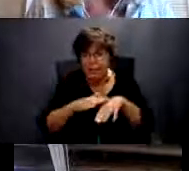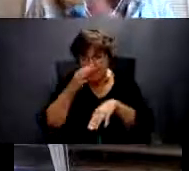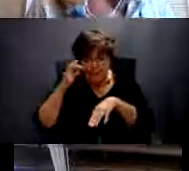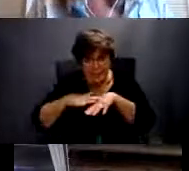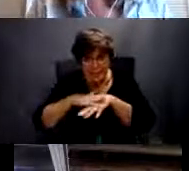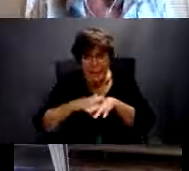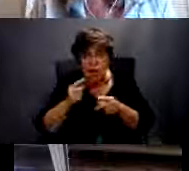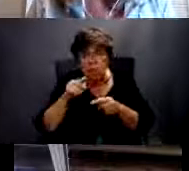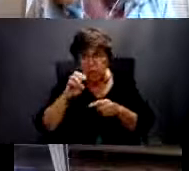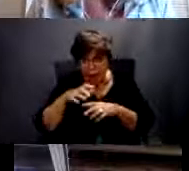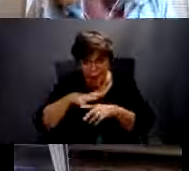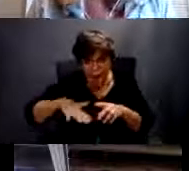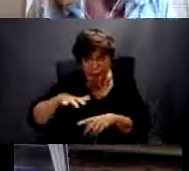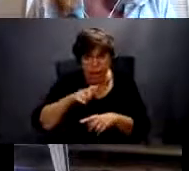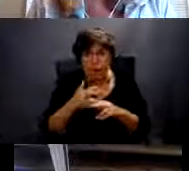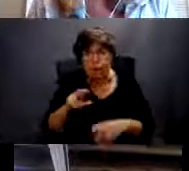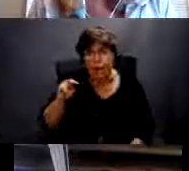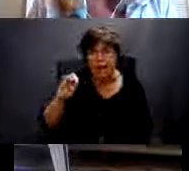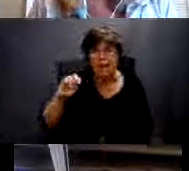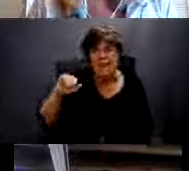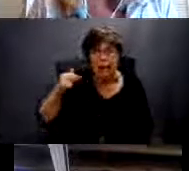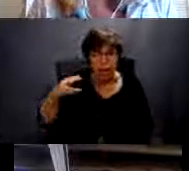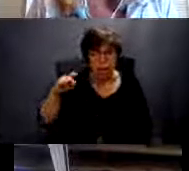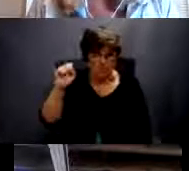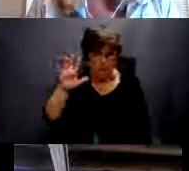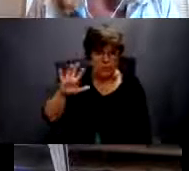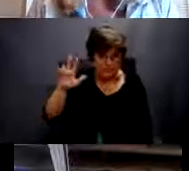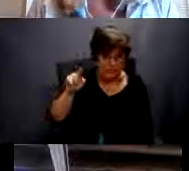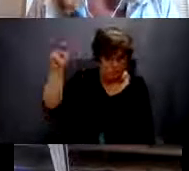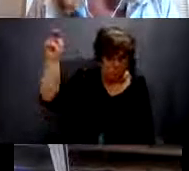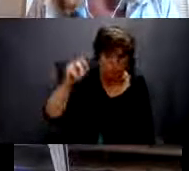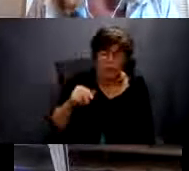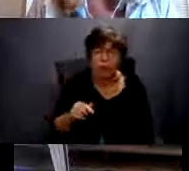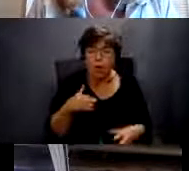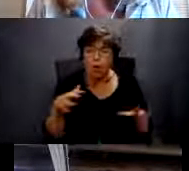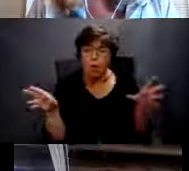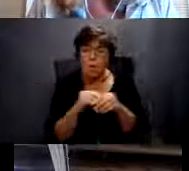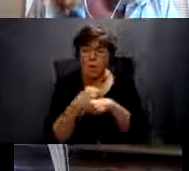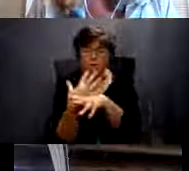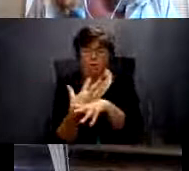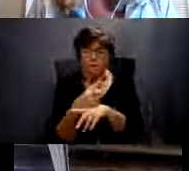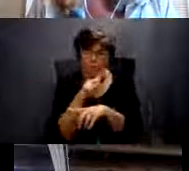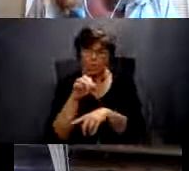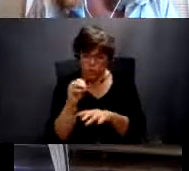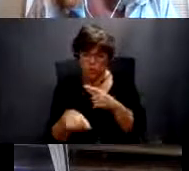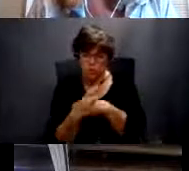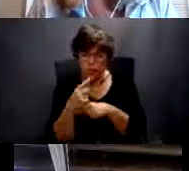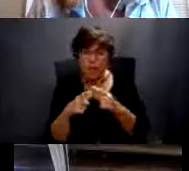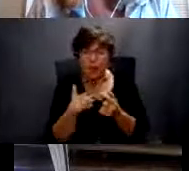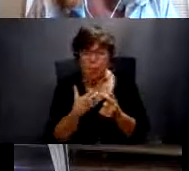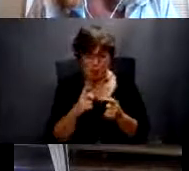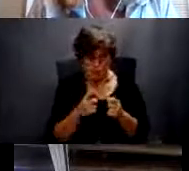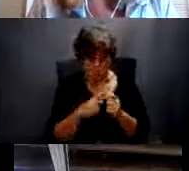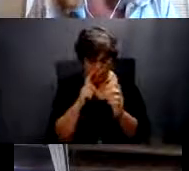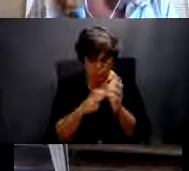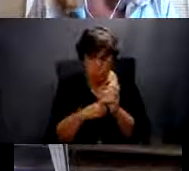are otherwise known as Neenah, Wisconsin. While we meet today on a virtual platform, I'd like to take a moment to acknowledge